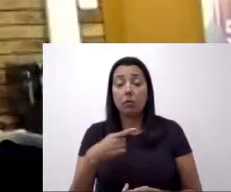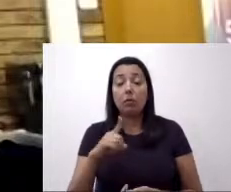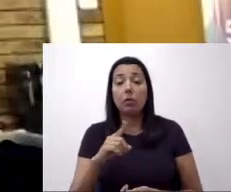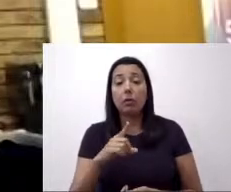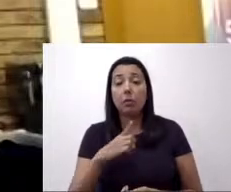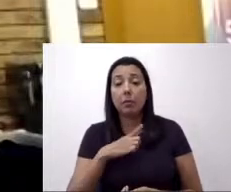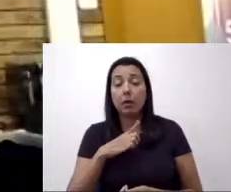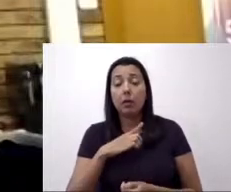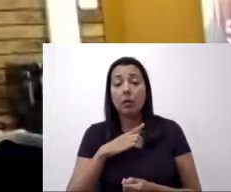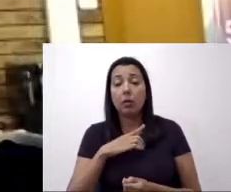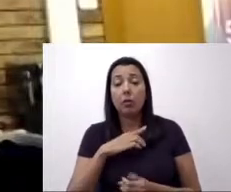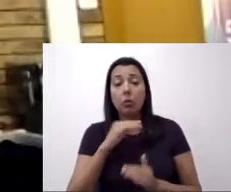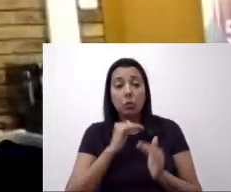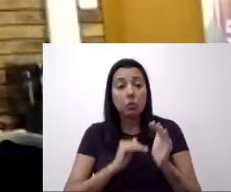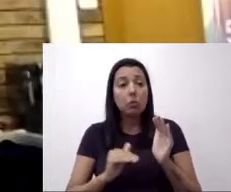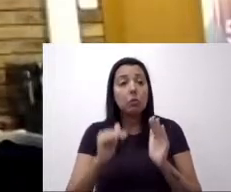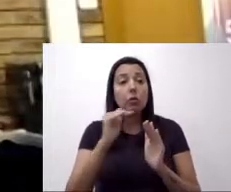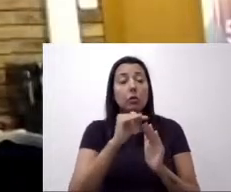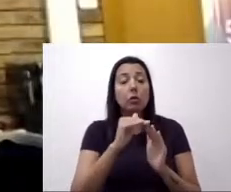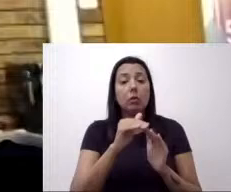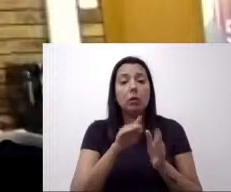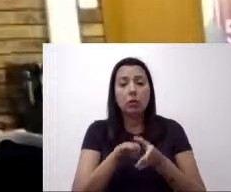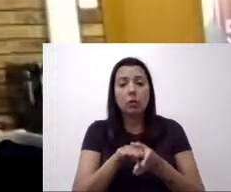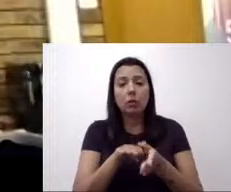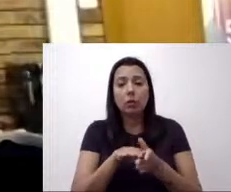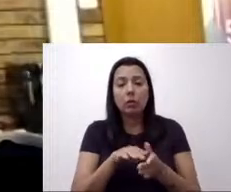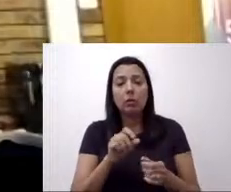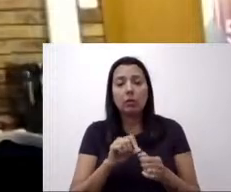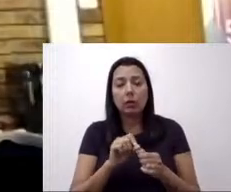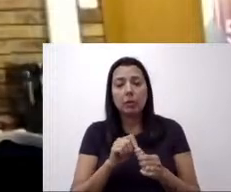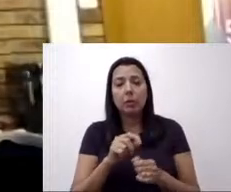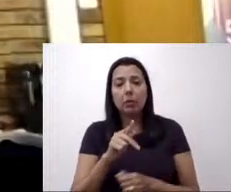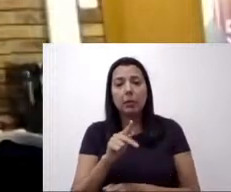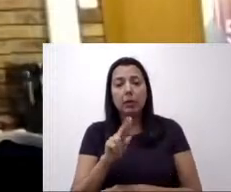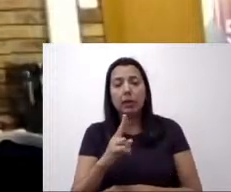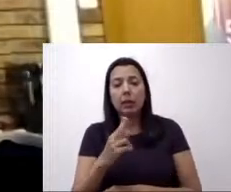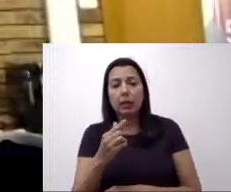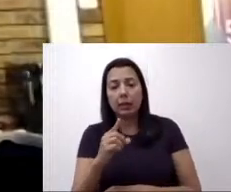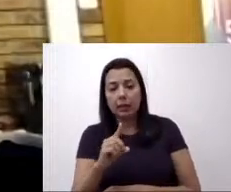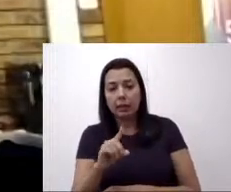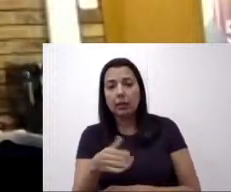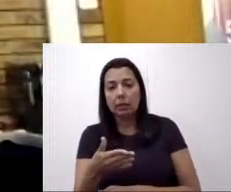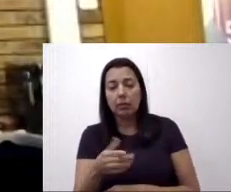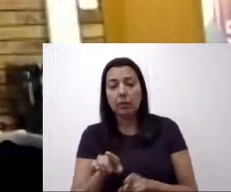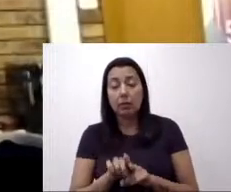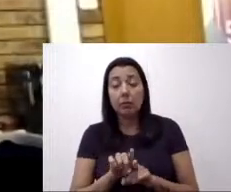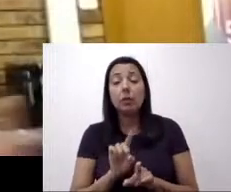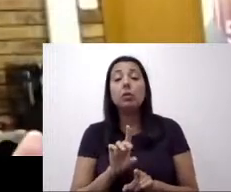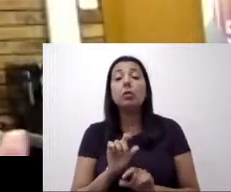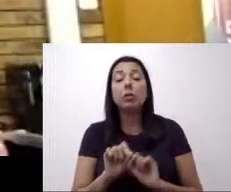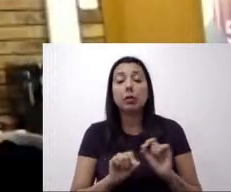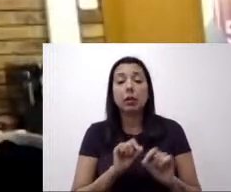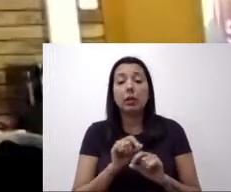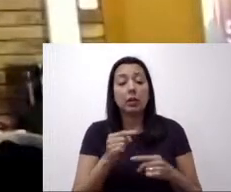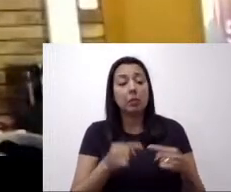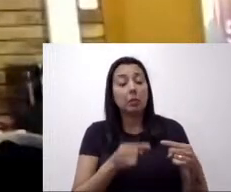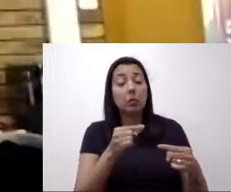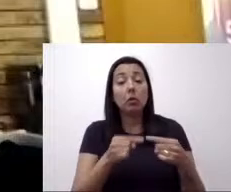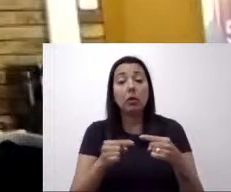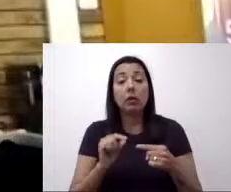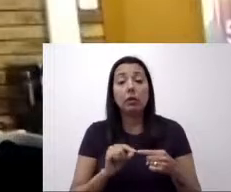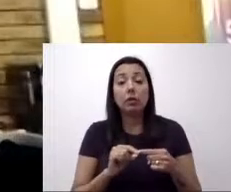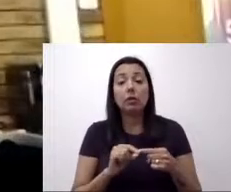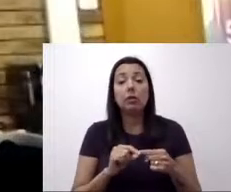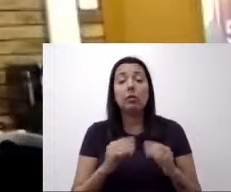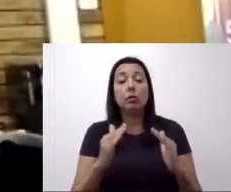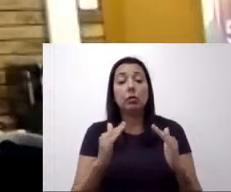my PhD at this period on housing policy. And all the